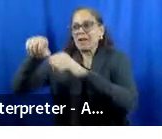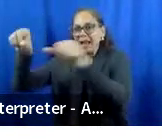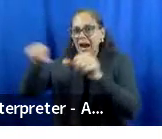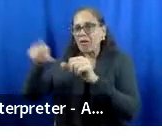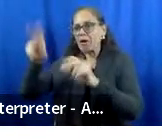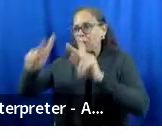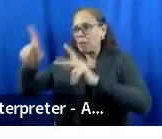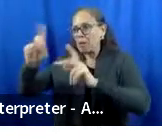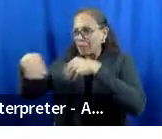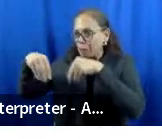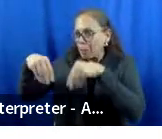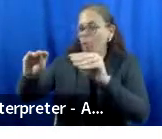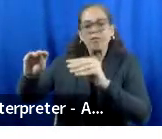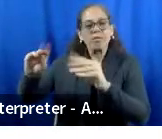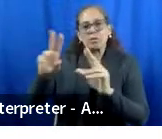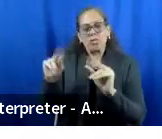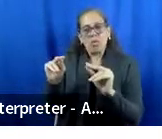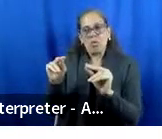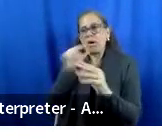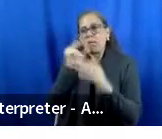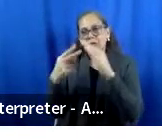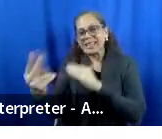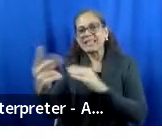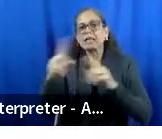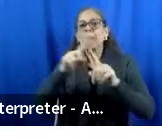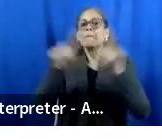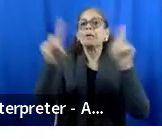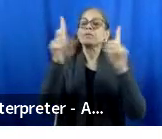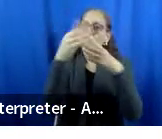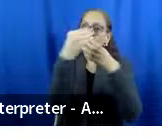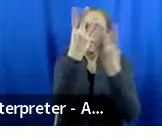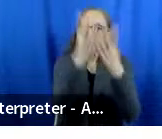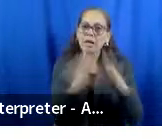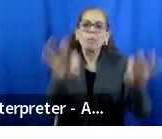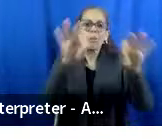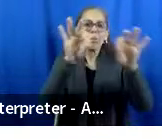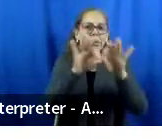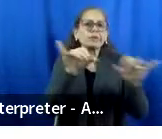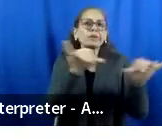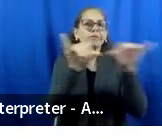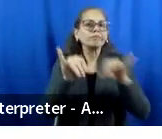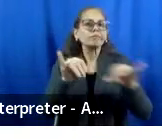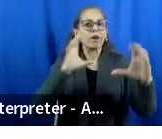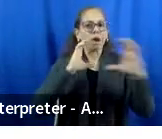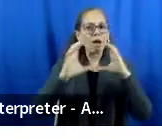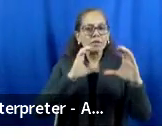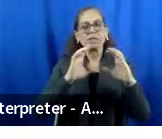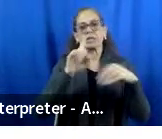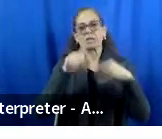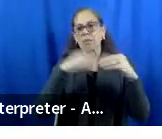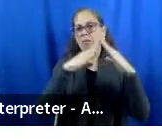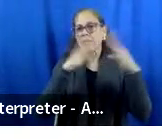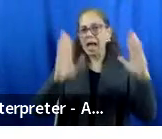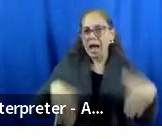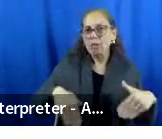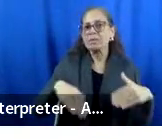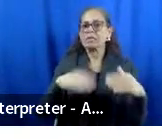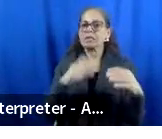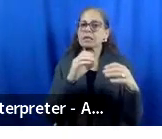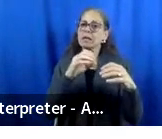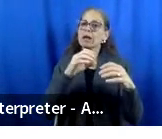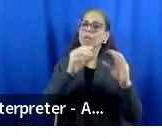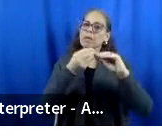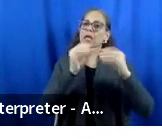proposals, but it can provide important common ground for conversations about housing and neighborhood stability.